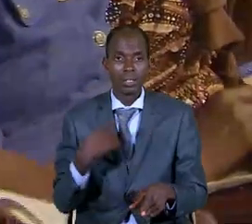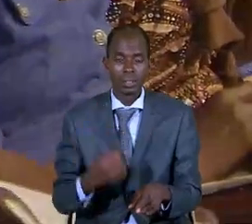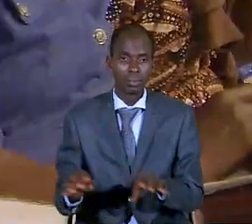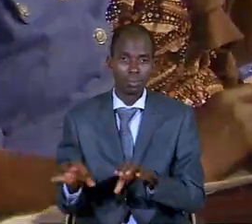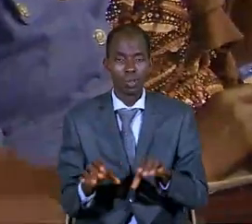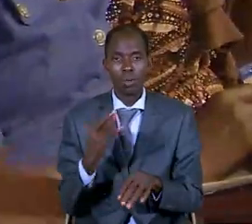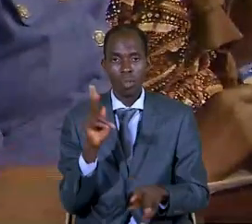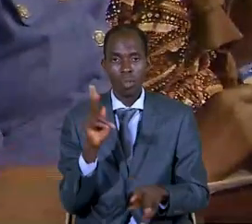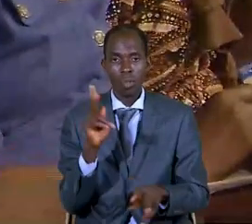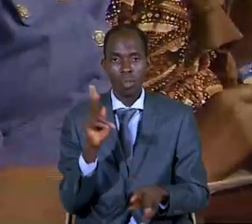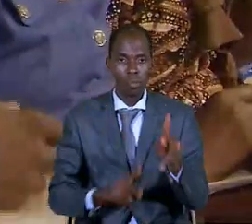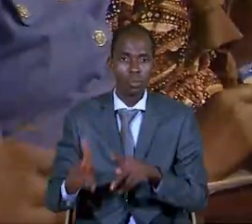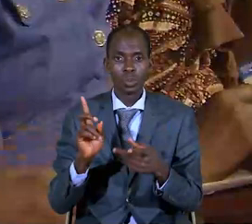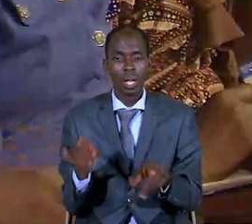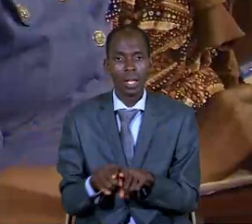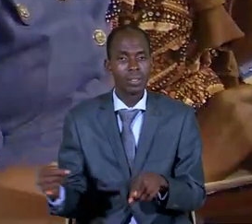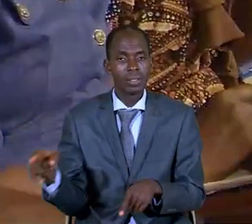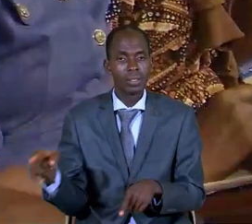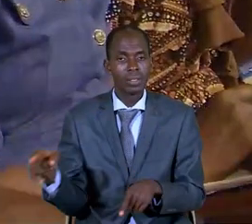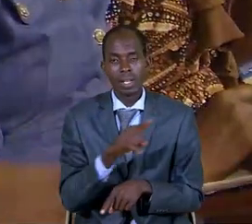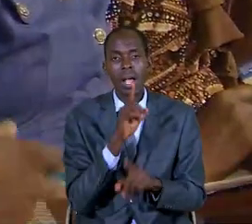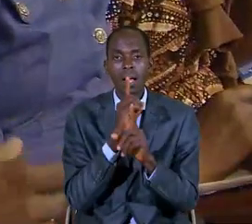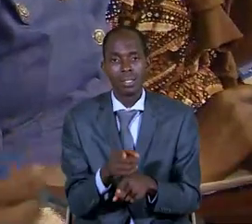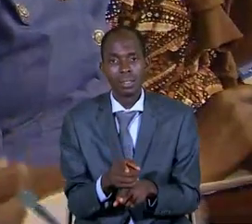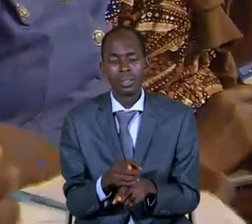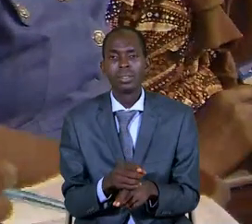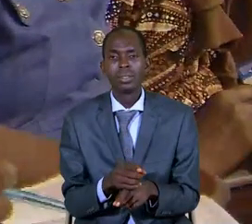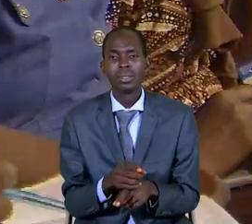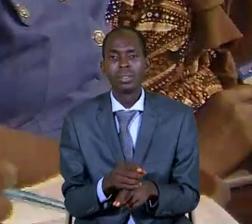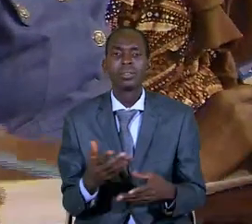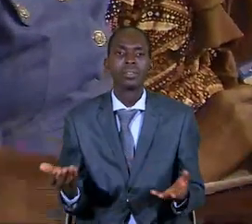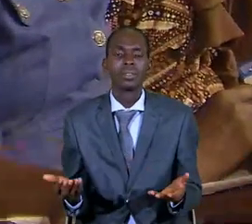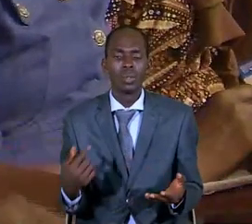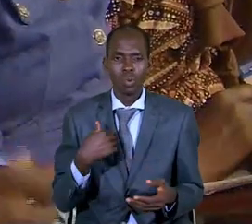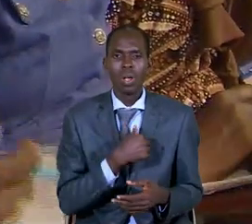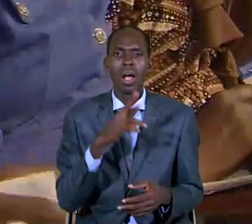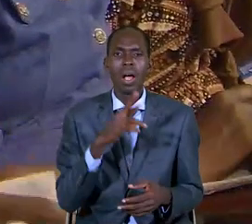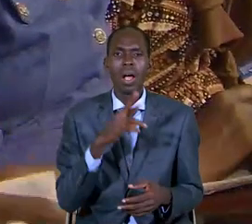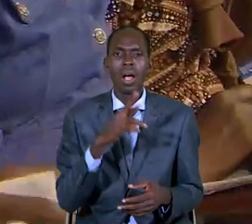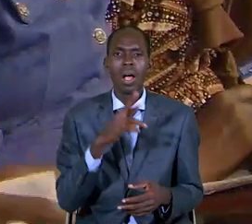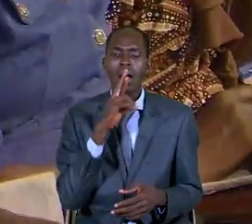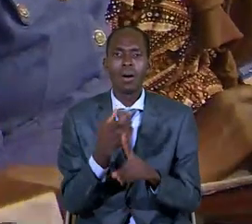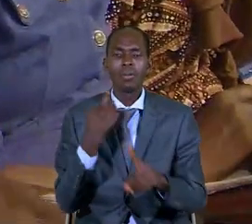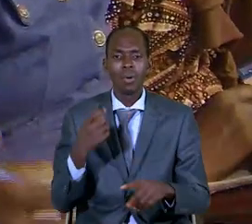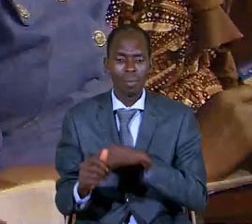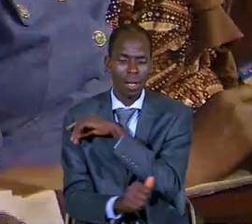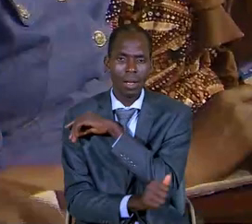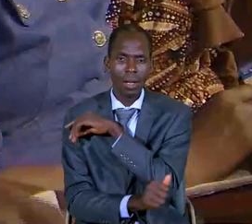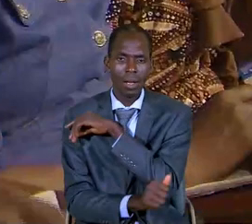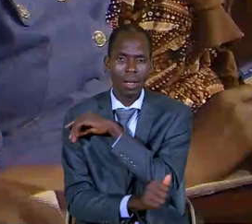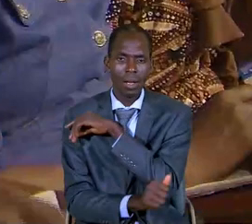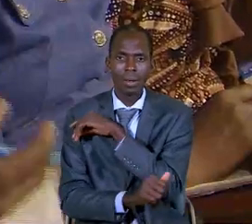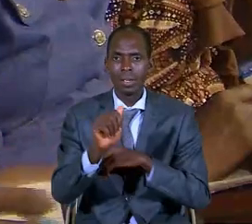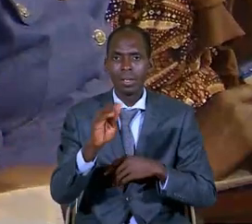And they answered him, will be Abraham's seed. They were depending on religion. They